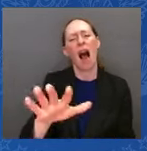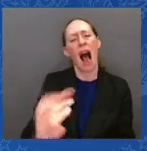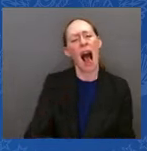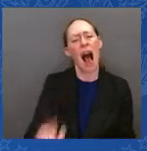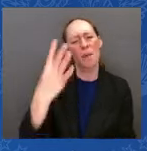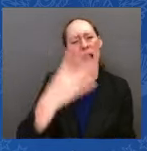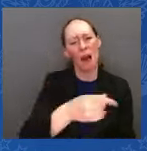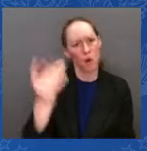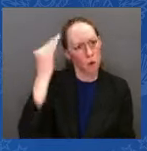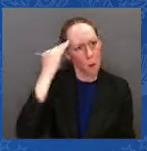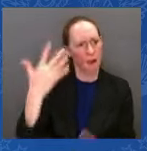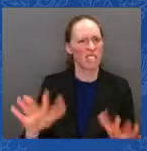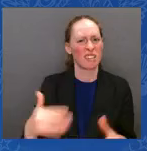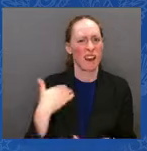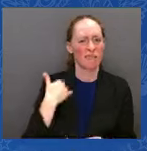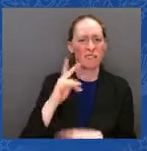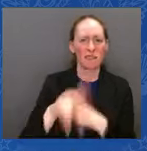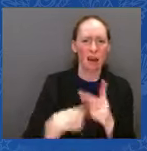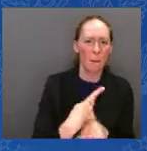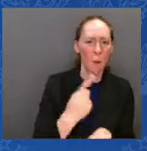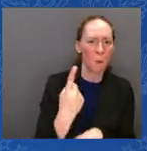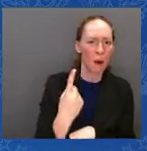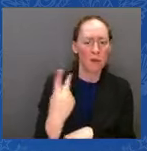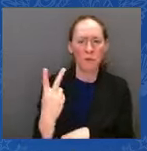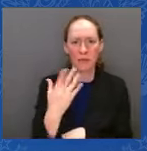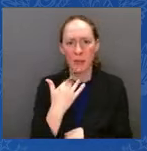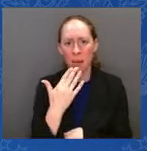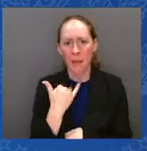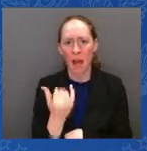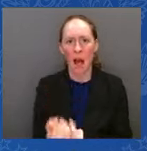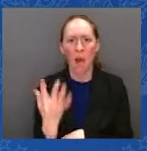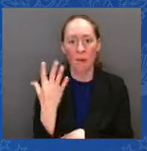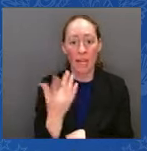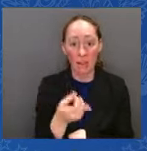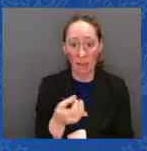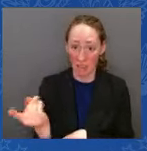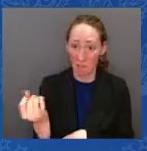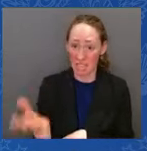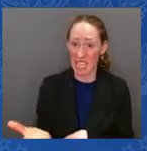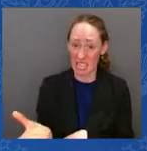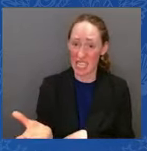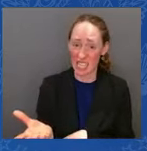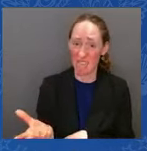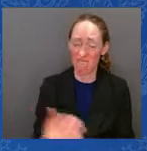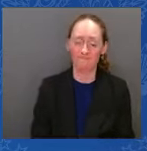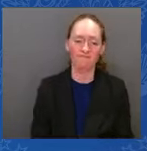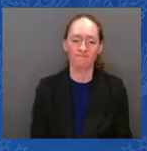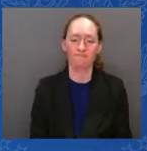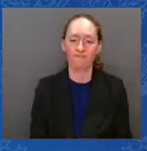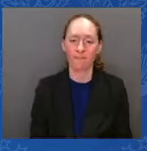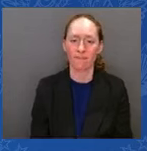type 1 or type 2 diabetes? And you know, it's needed to keep, they need insulin to